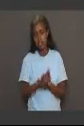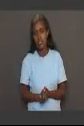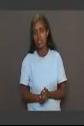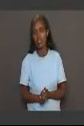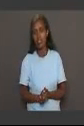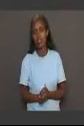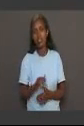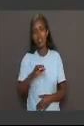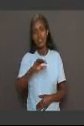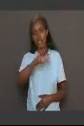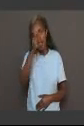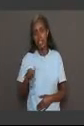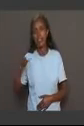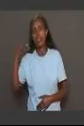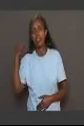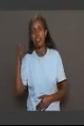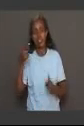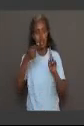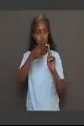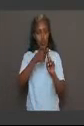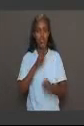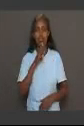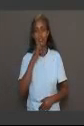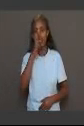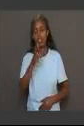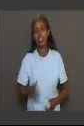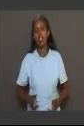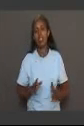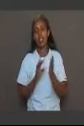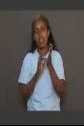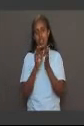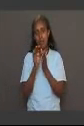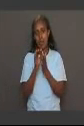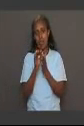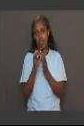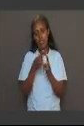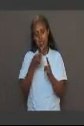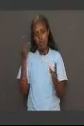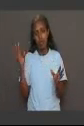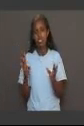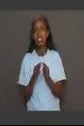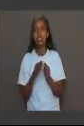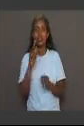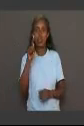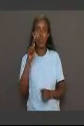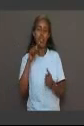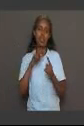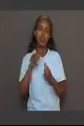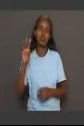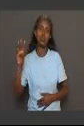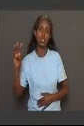Any other than a positive real number from the set of 1 through